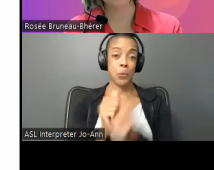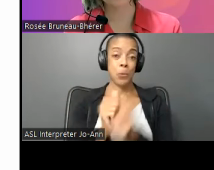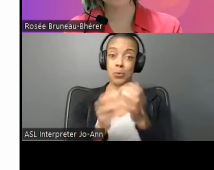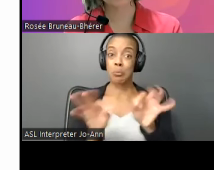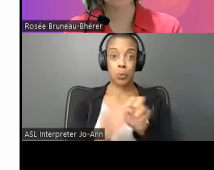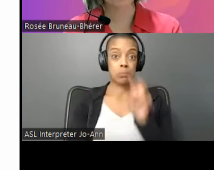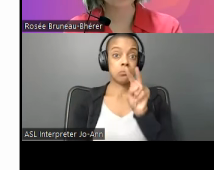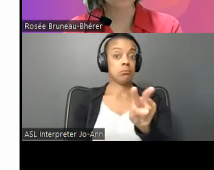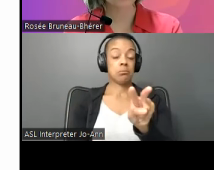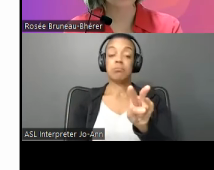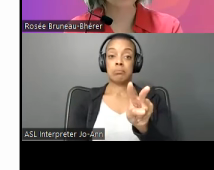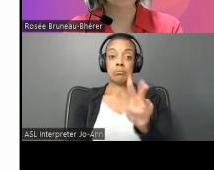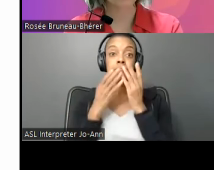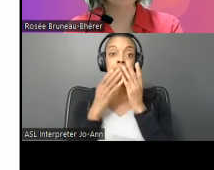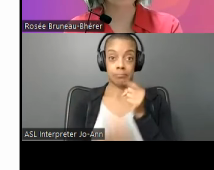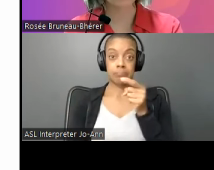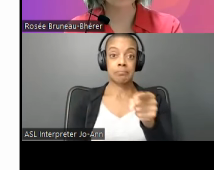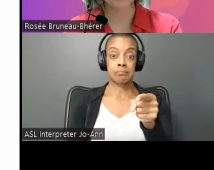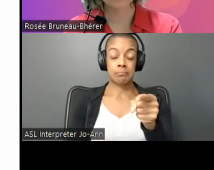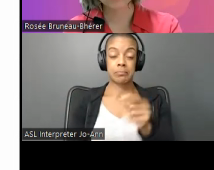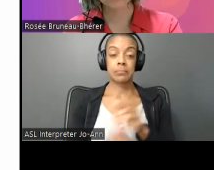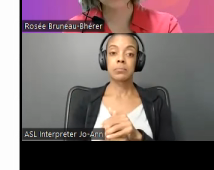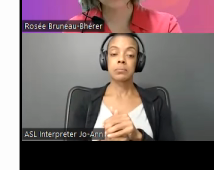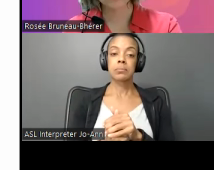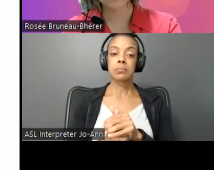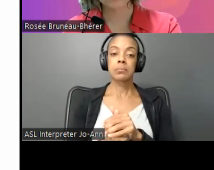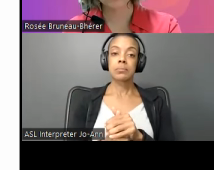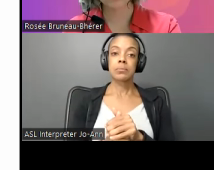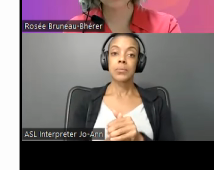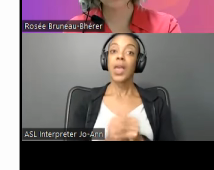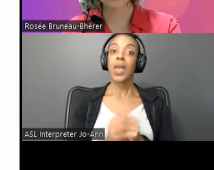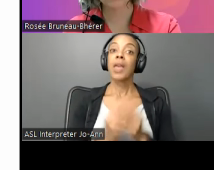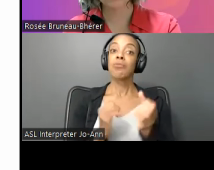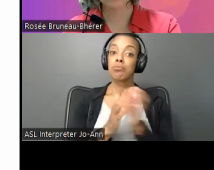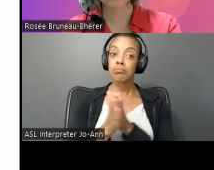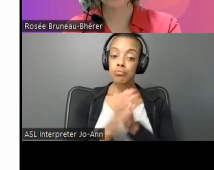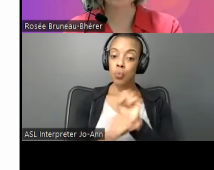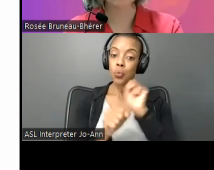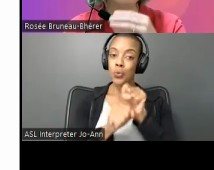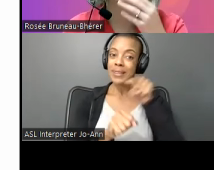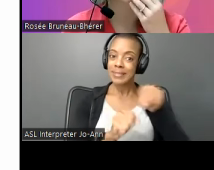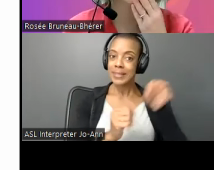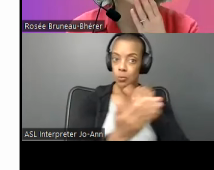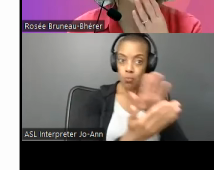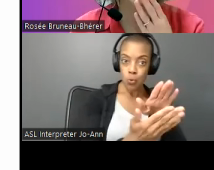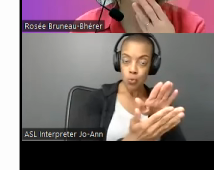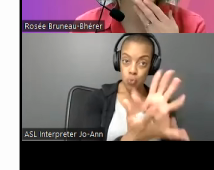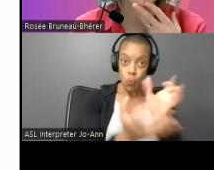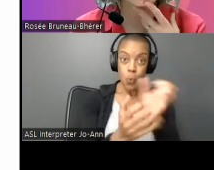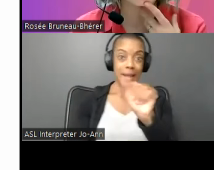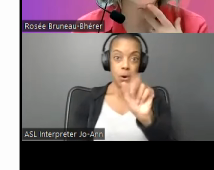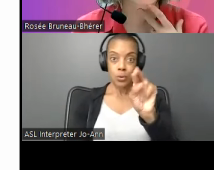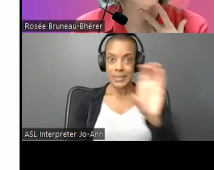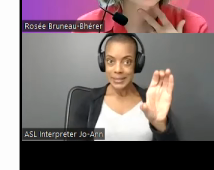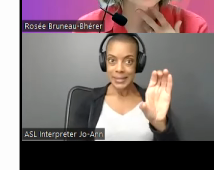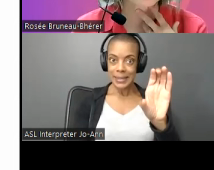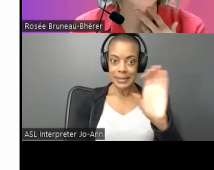to work with this lens, and if you want ARC to give you a